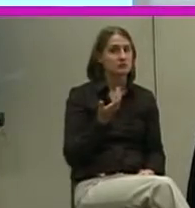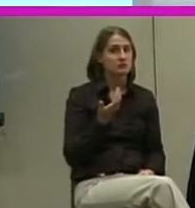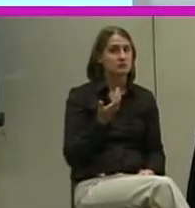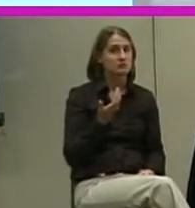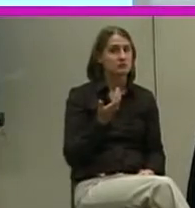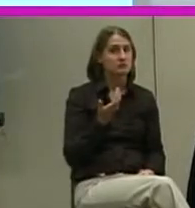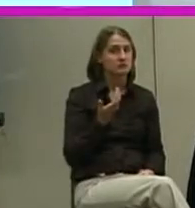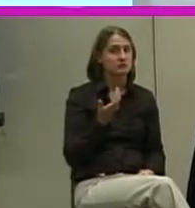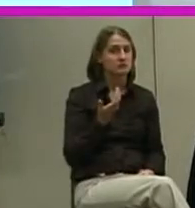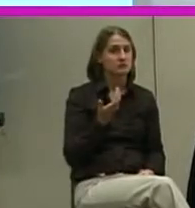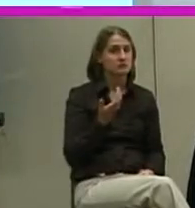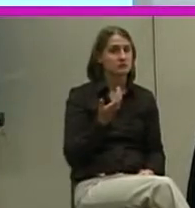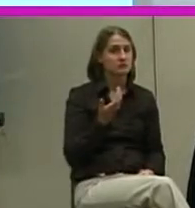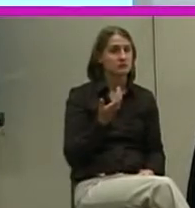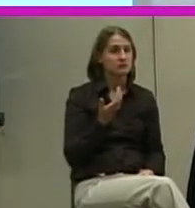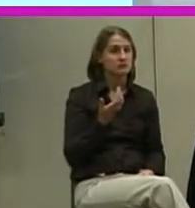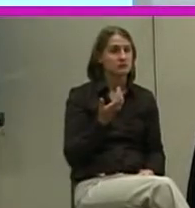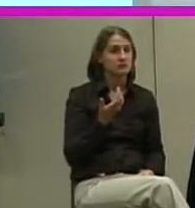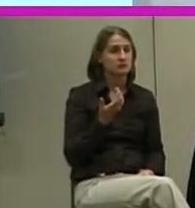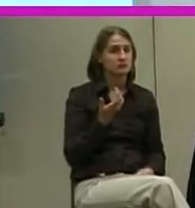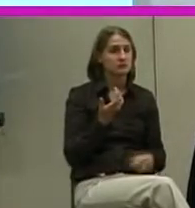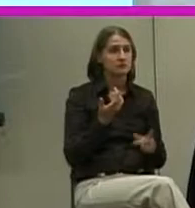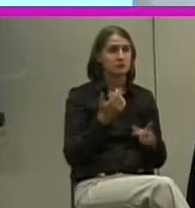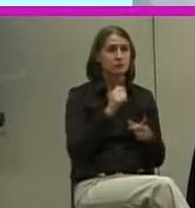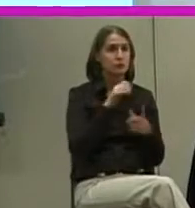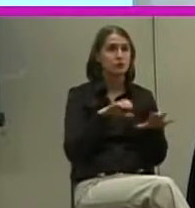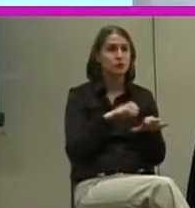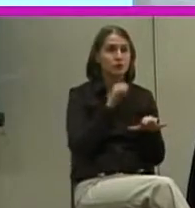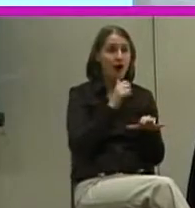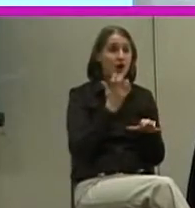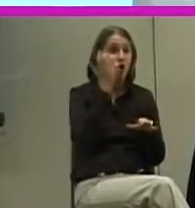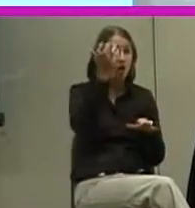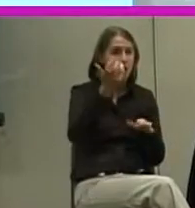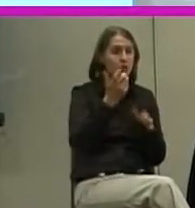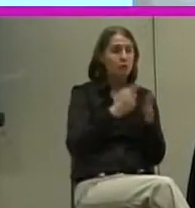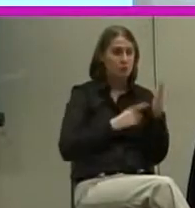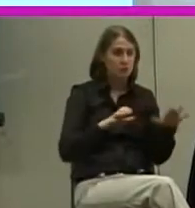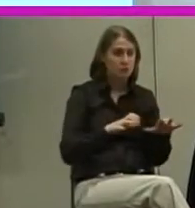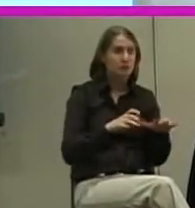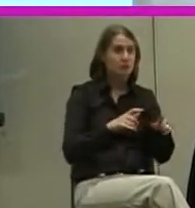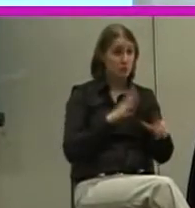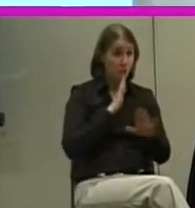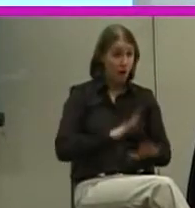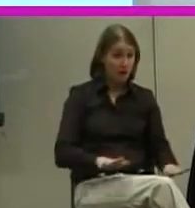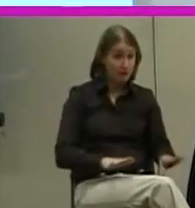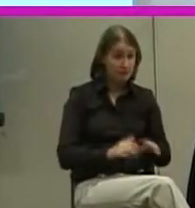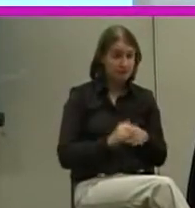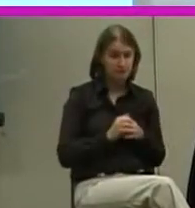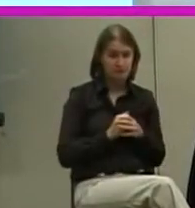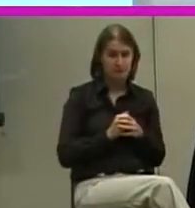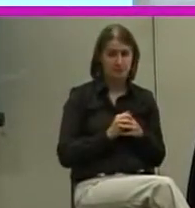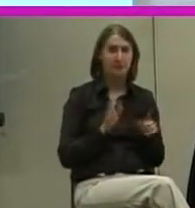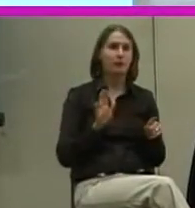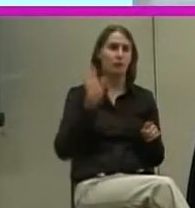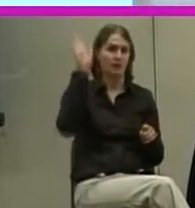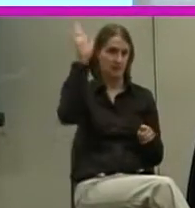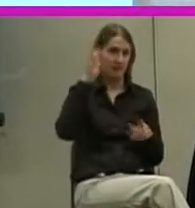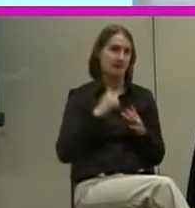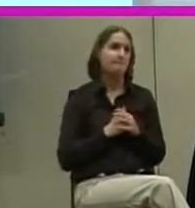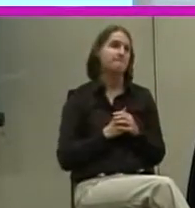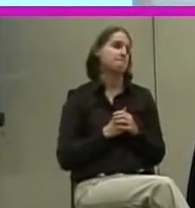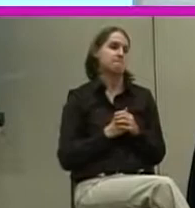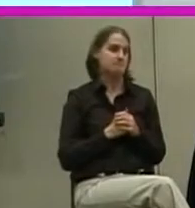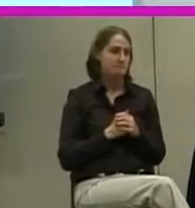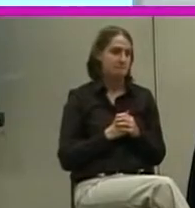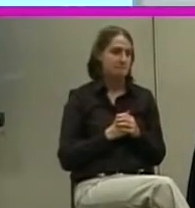What do you do instead of calling out? What do you do instead of calling out? Be quiet. What do you do instead of calling out? Just raise your hand.